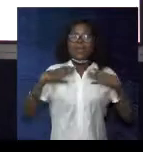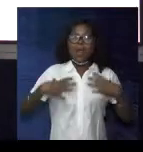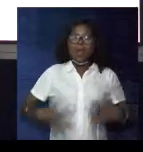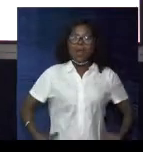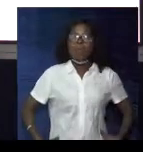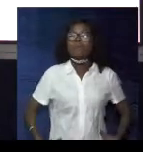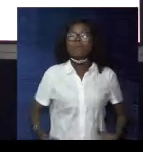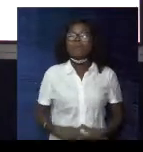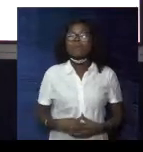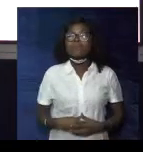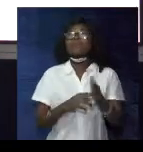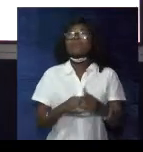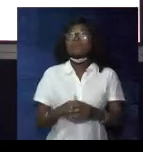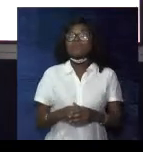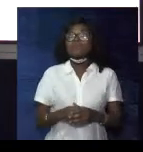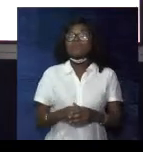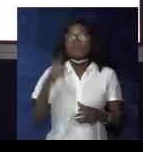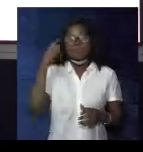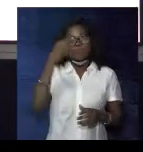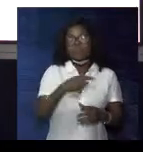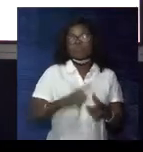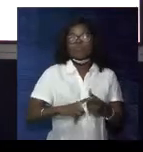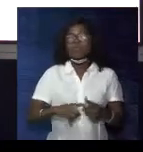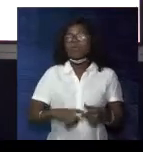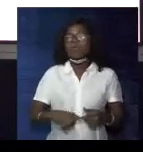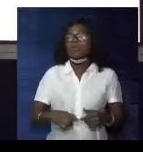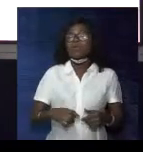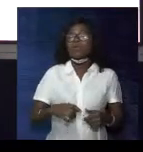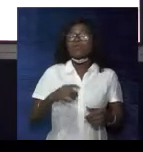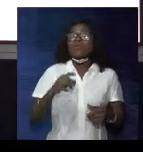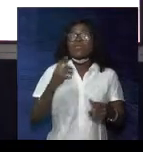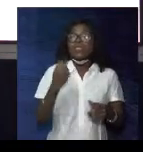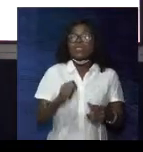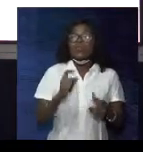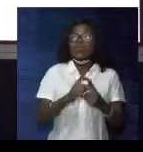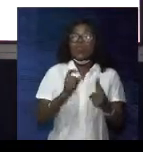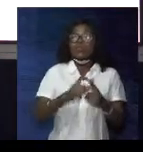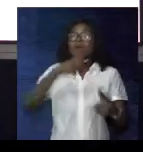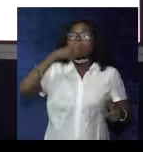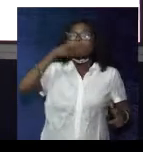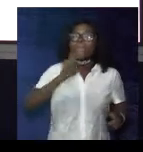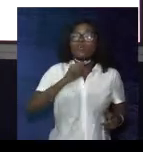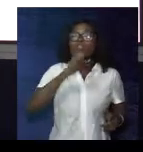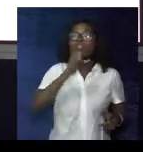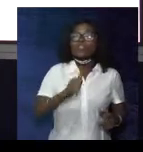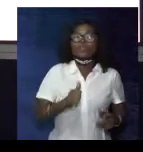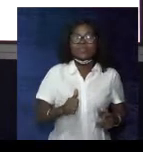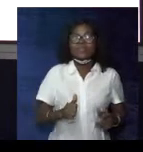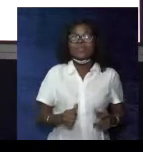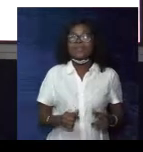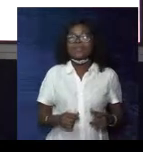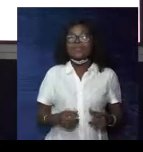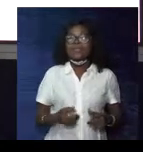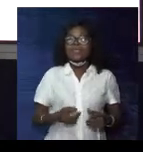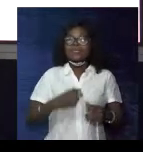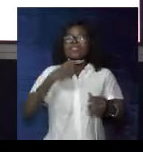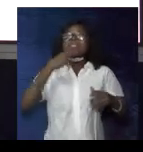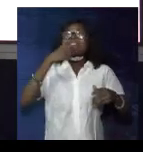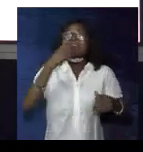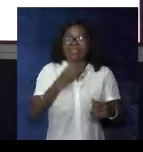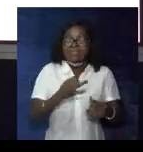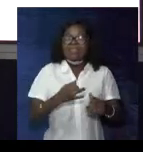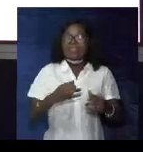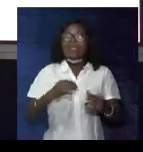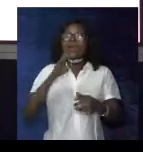a rule about the gown? Now, talking about the use of must not. The word must not